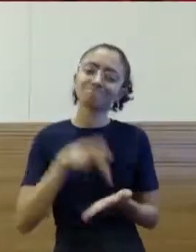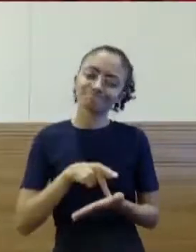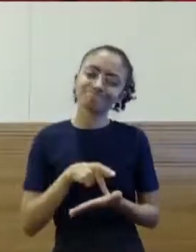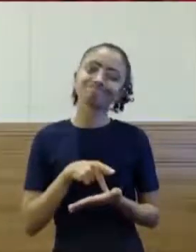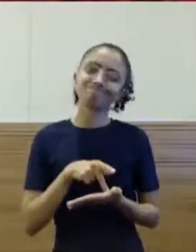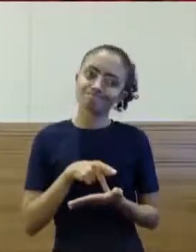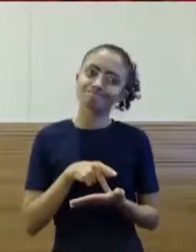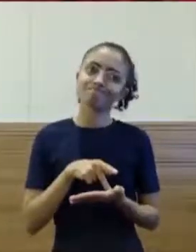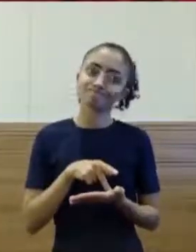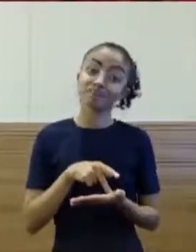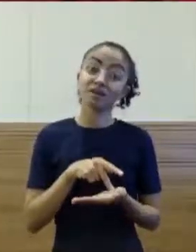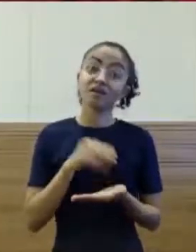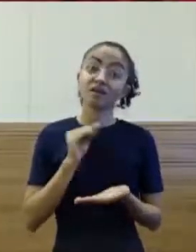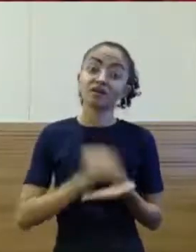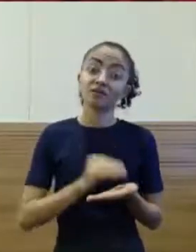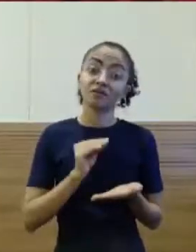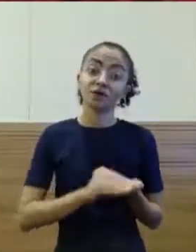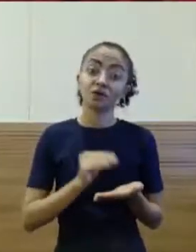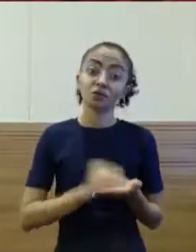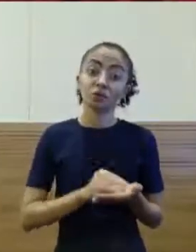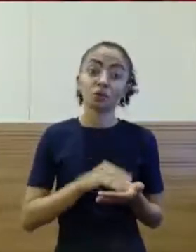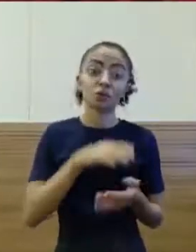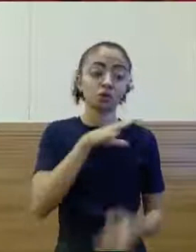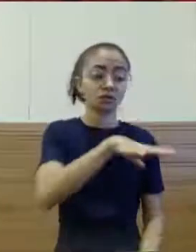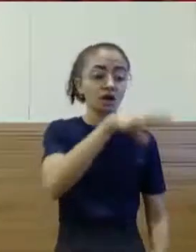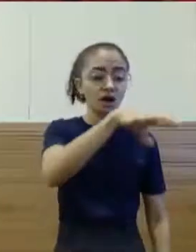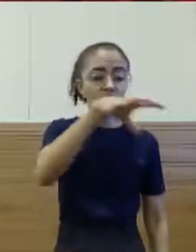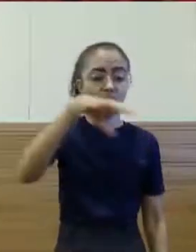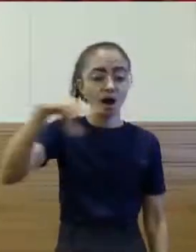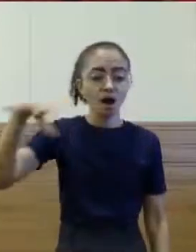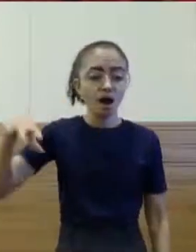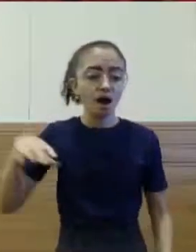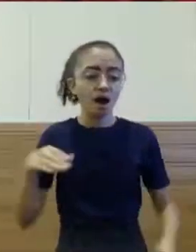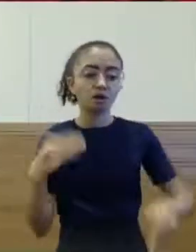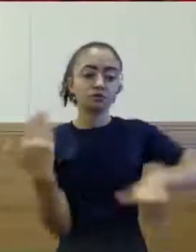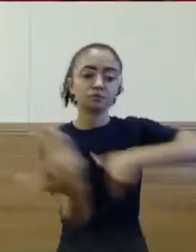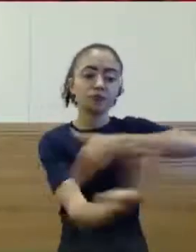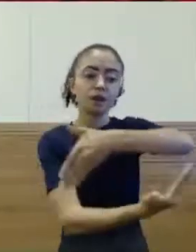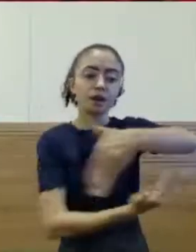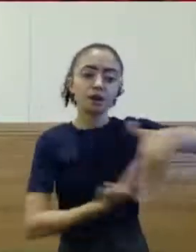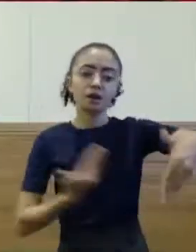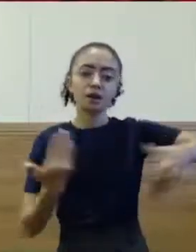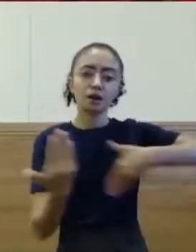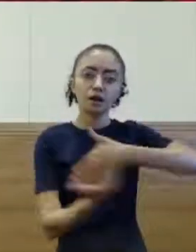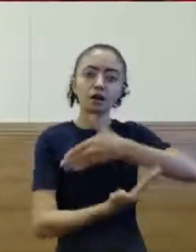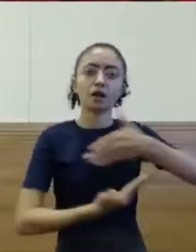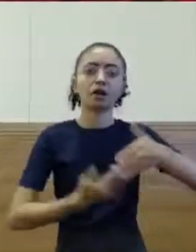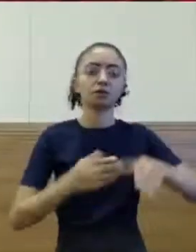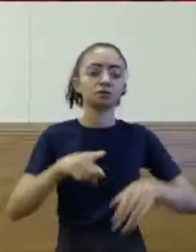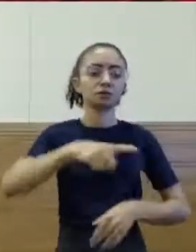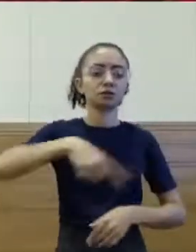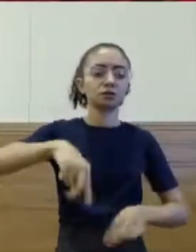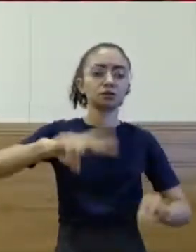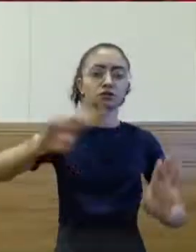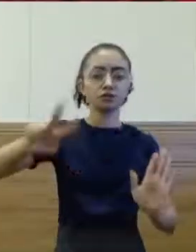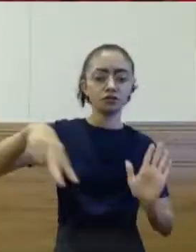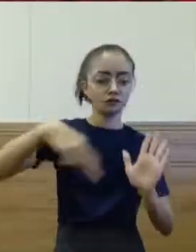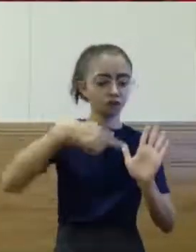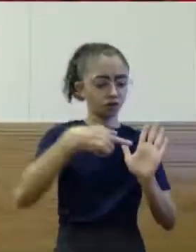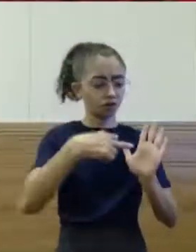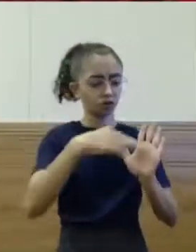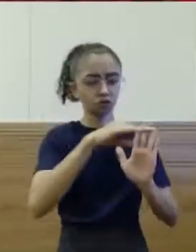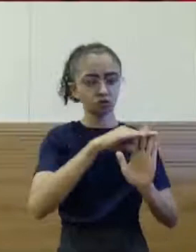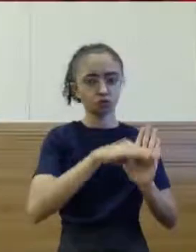well, we need to involve the other sectors. Well, that see these food guides that they are part of